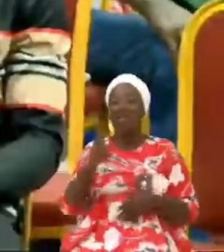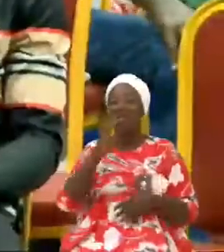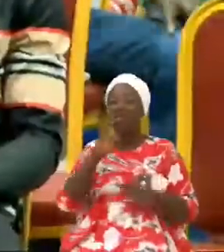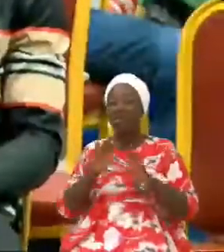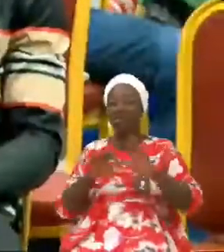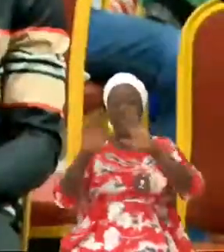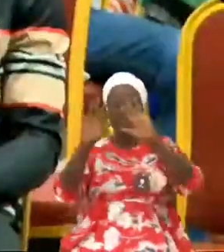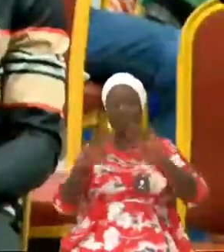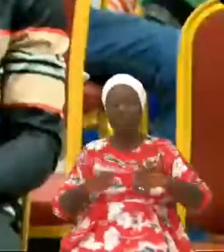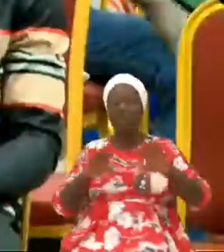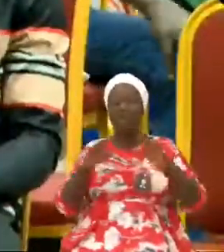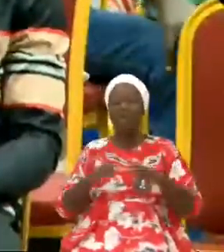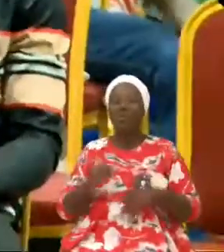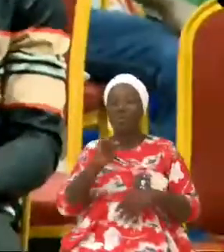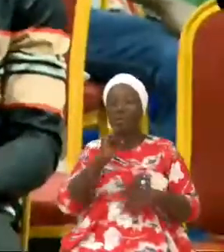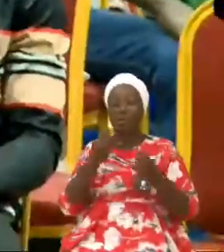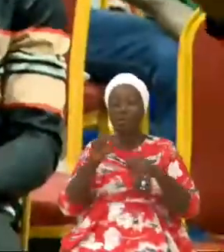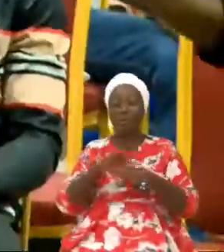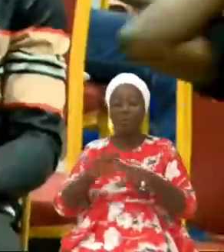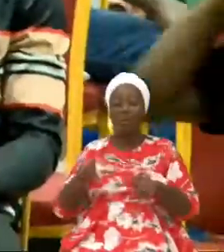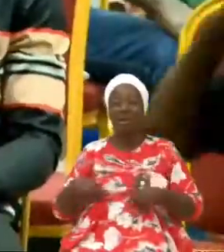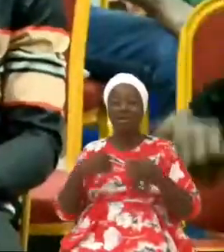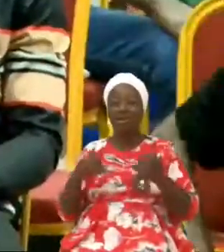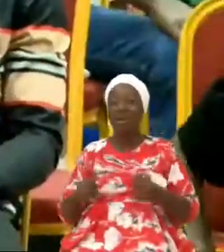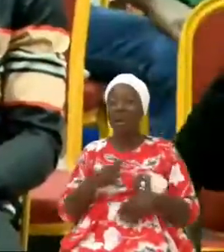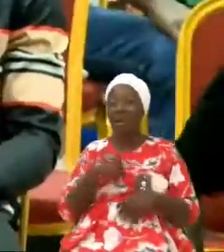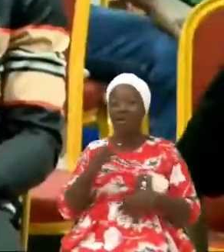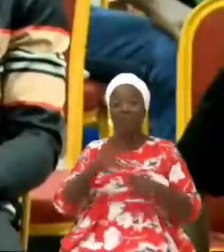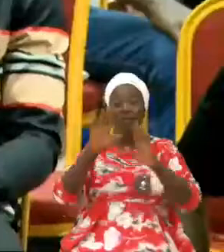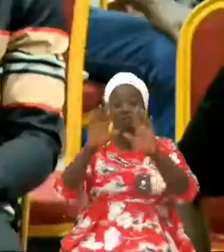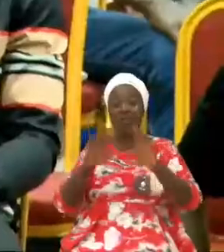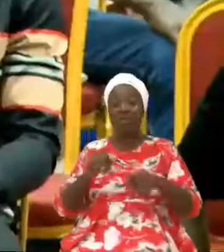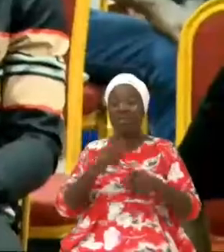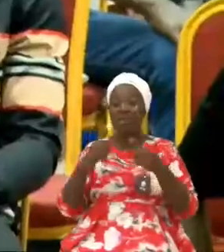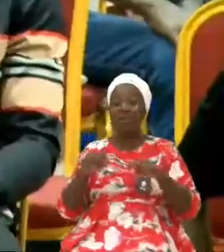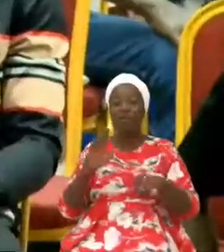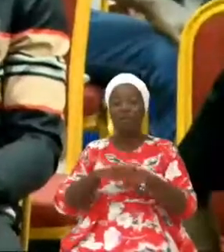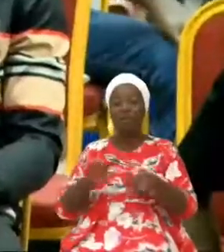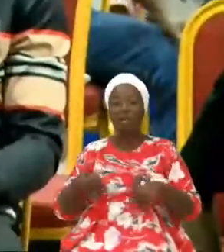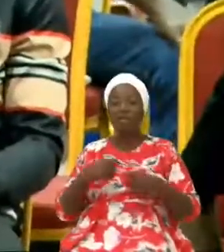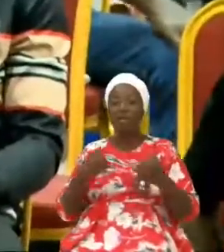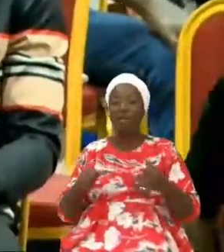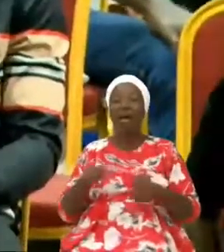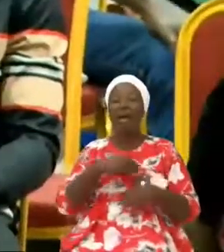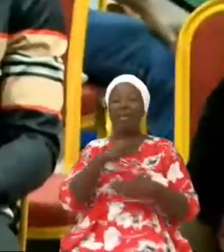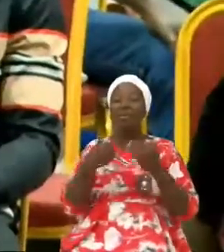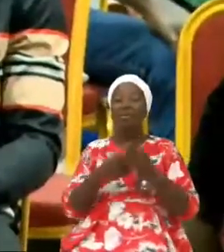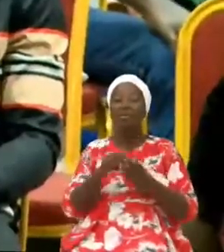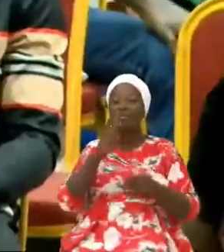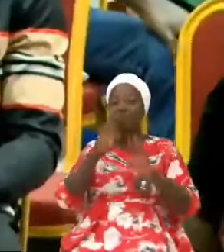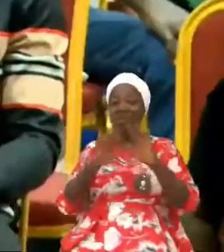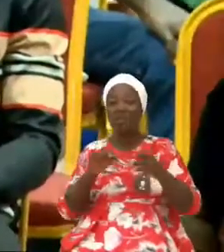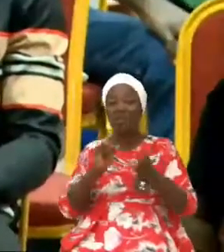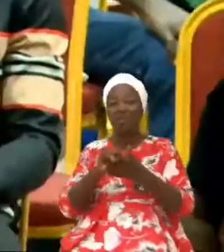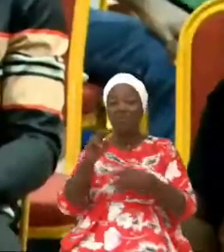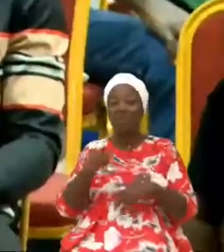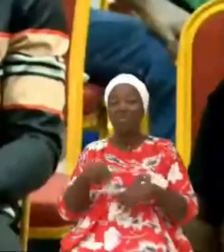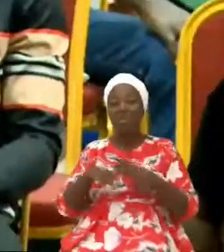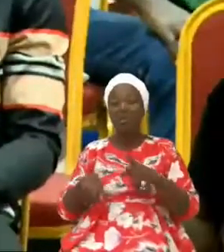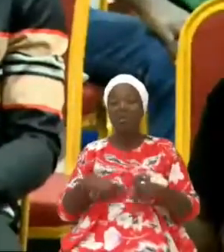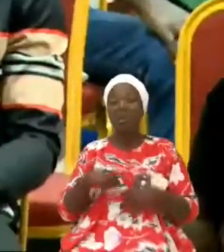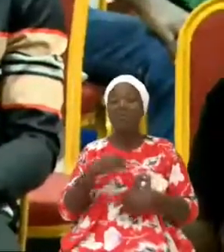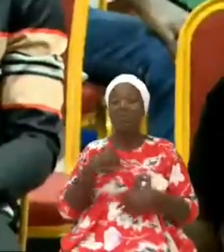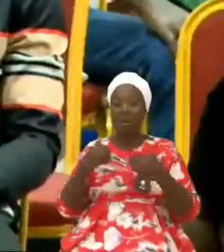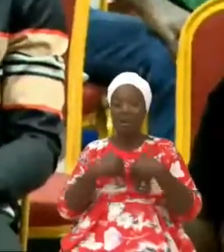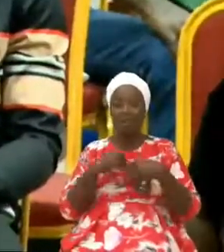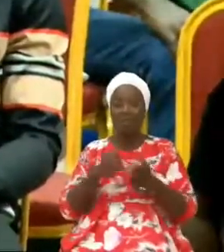your showers of miracles, showers of wonders, and showers of all you need